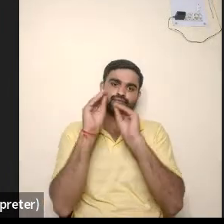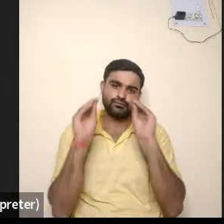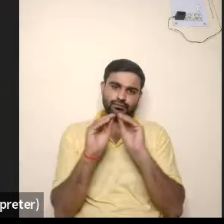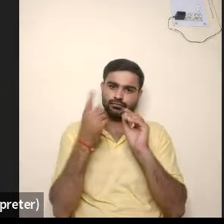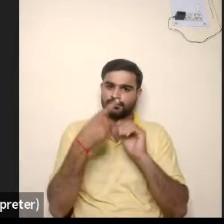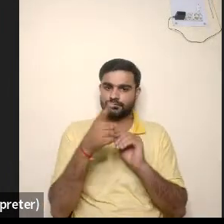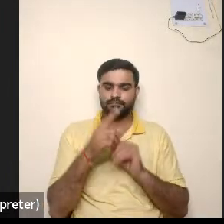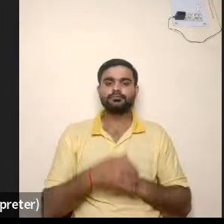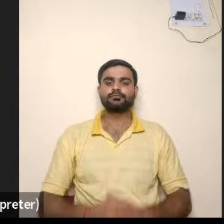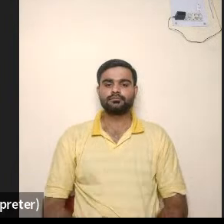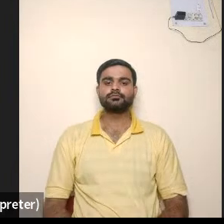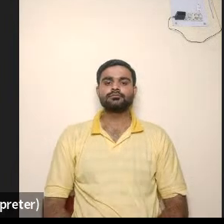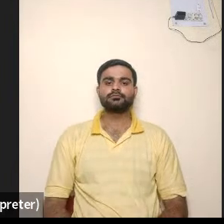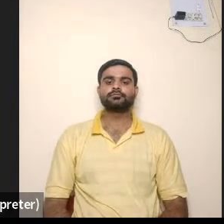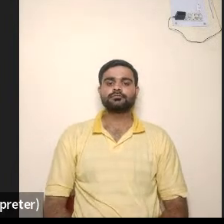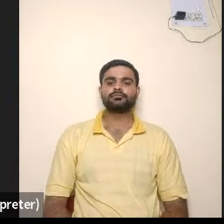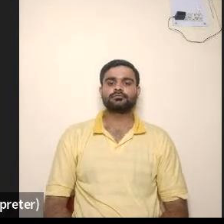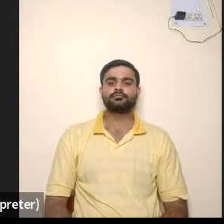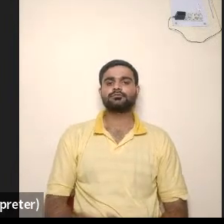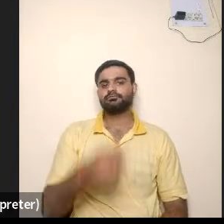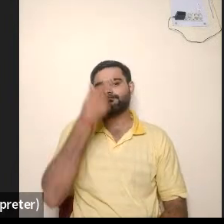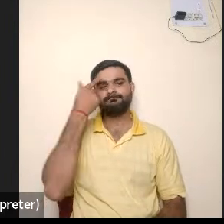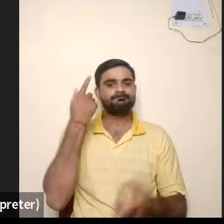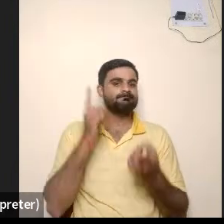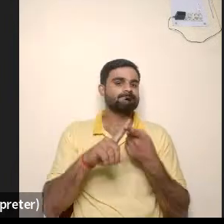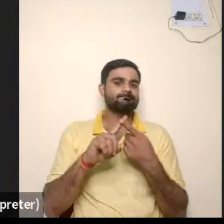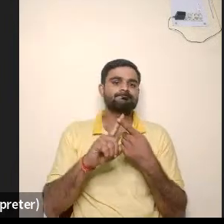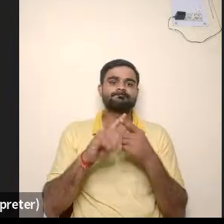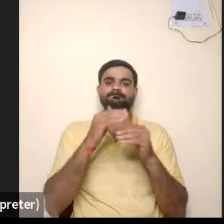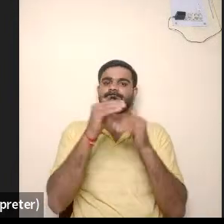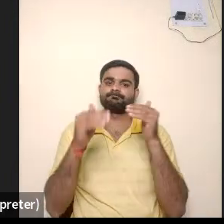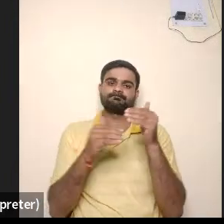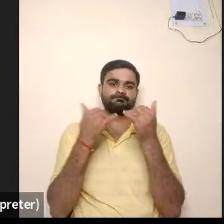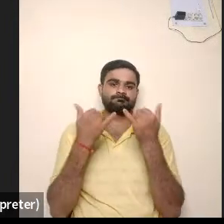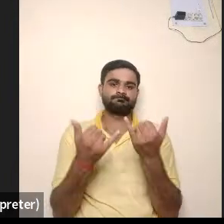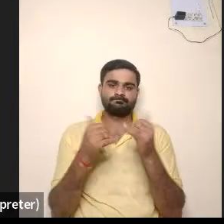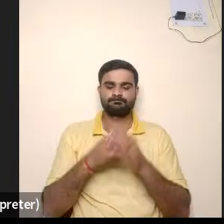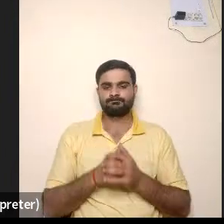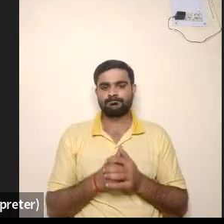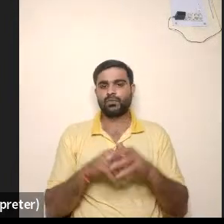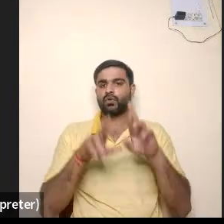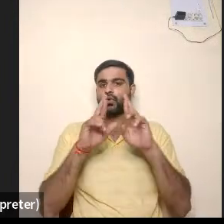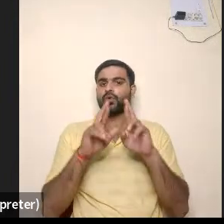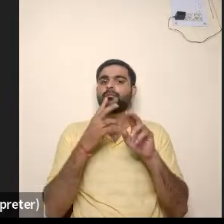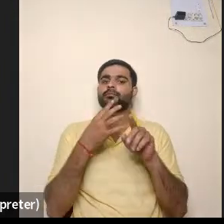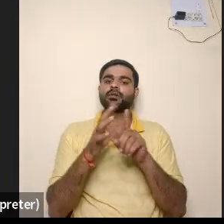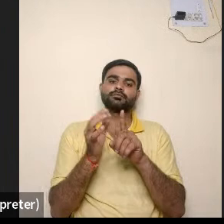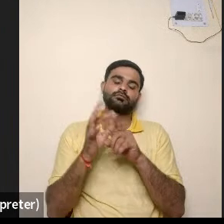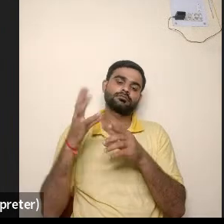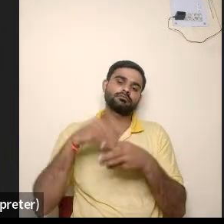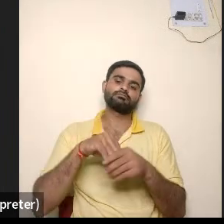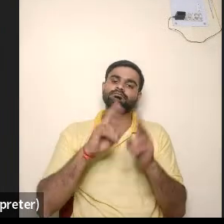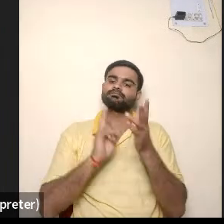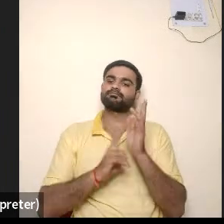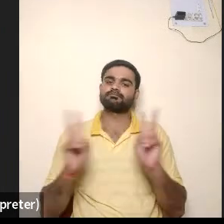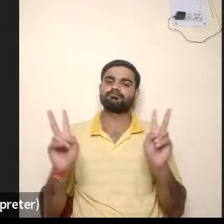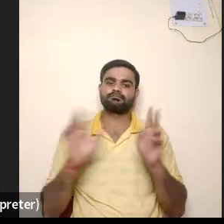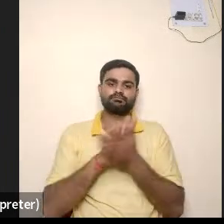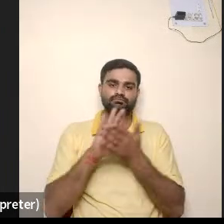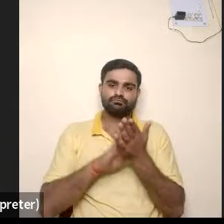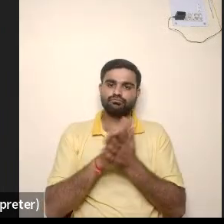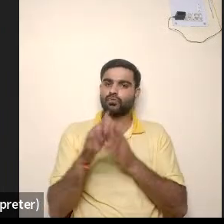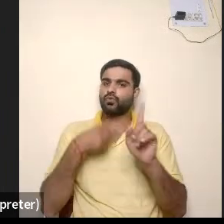And so unfortunately we are in that state right now, where because it's not promulgated, it's not